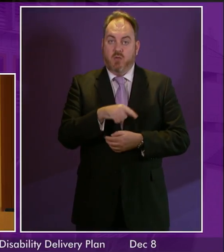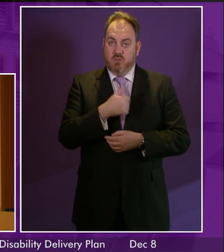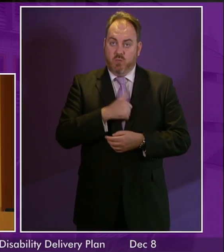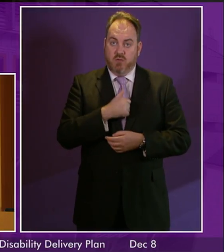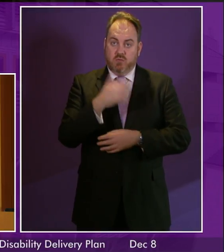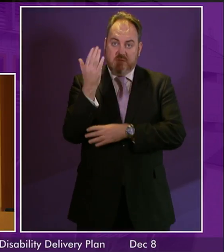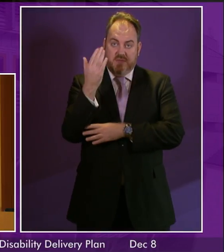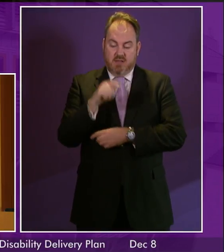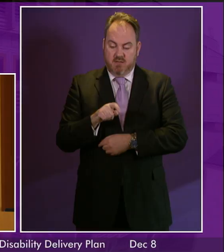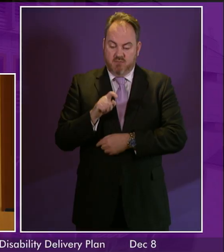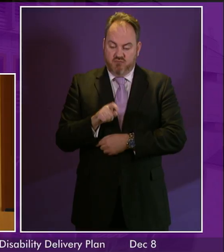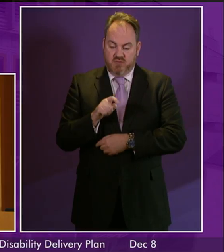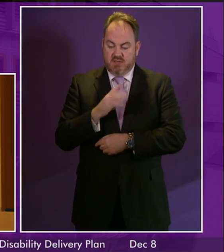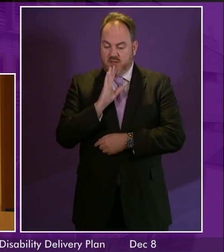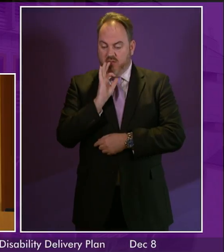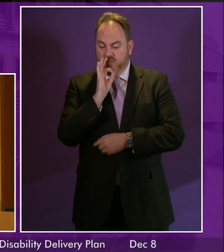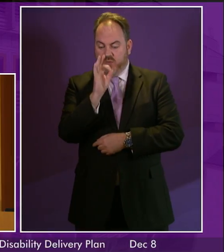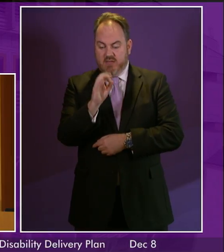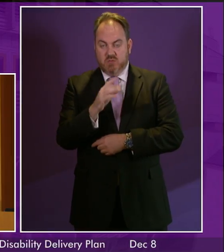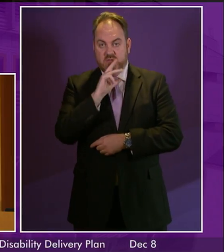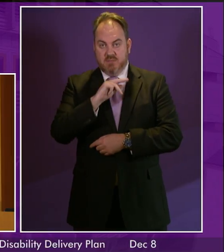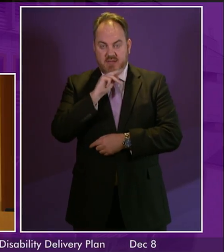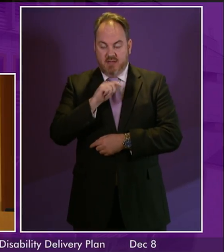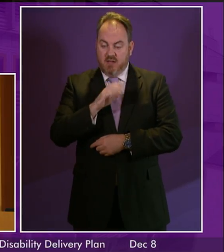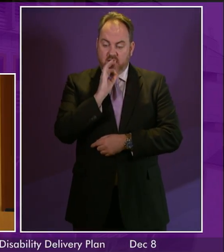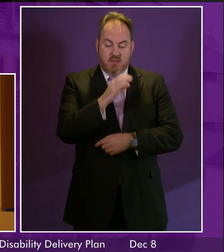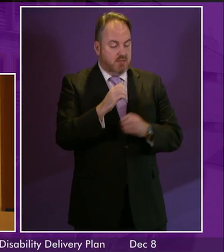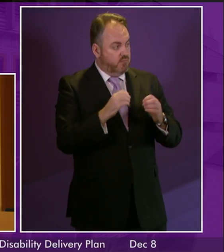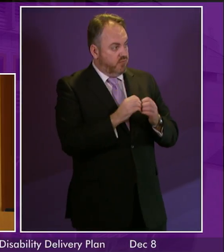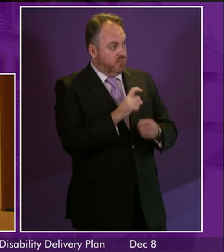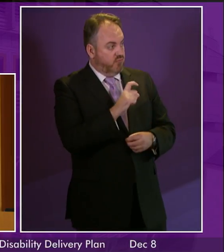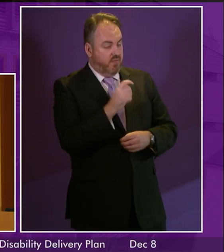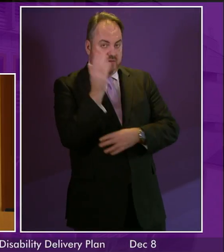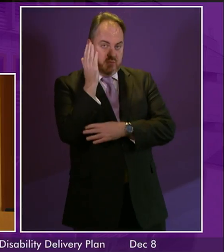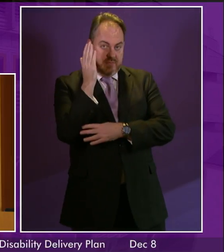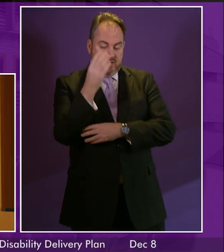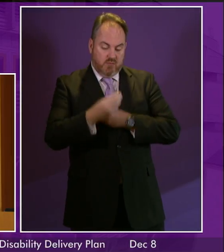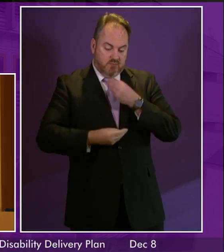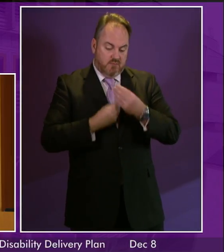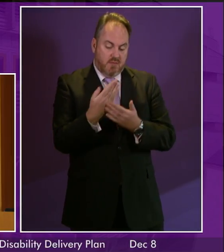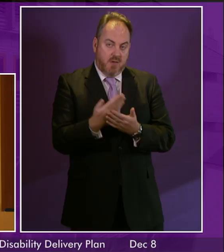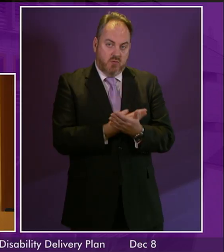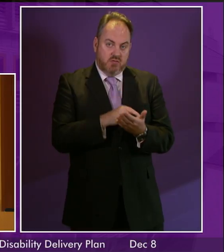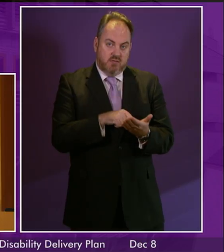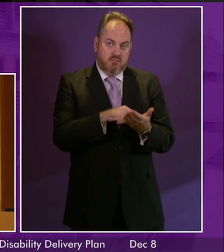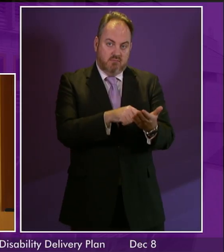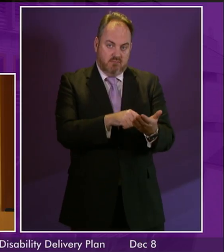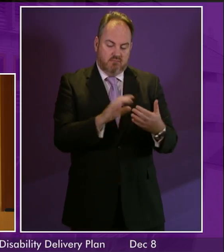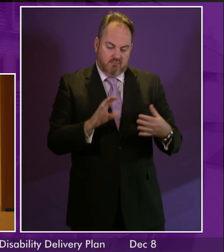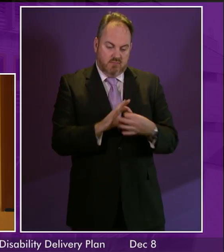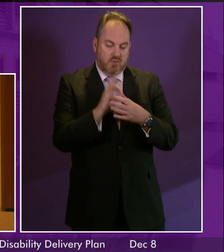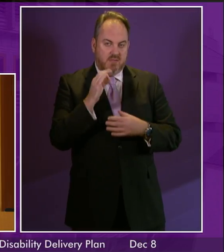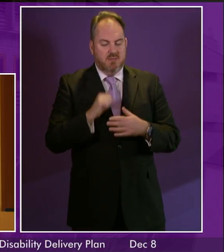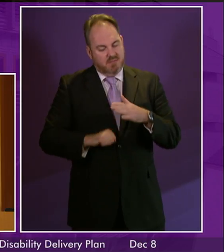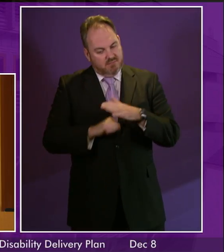in the debate to press the request to speak buttons, and I call on Bruce Crawford to speak to and move the motion on behalf of the committee.